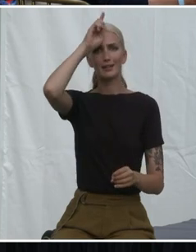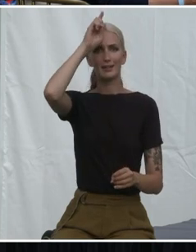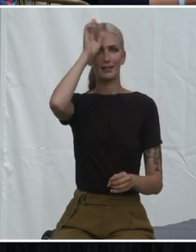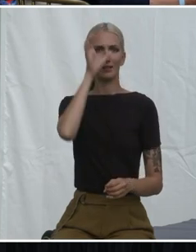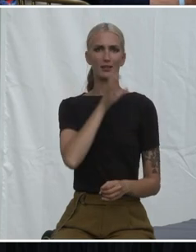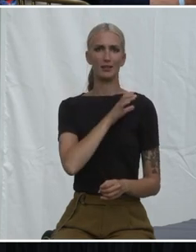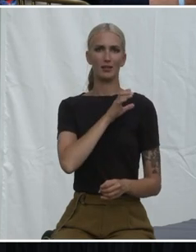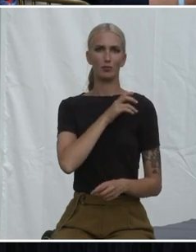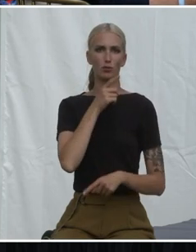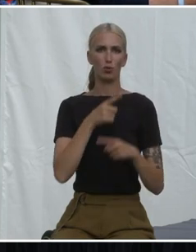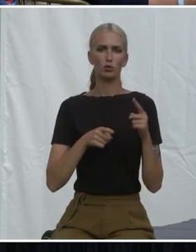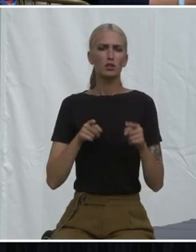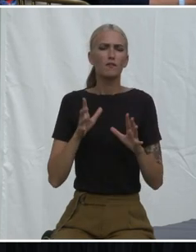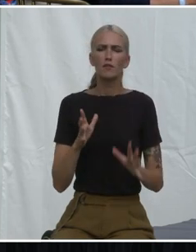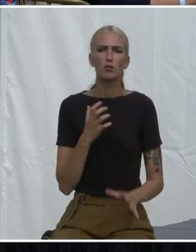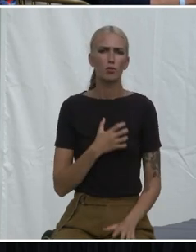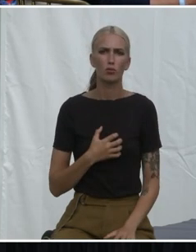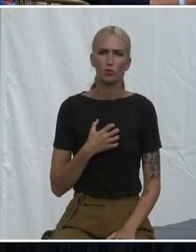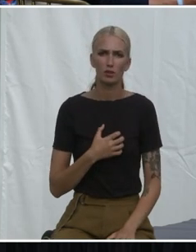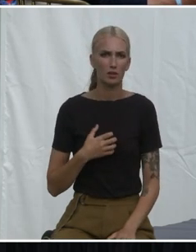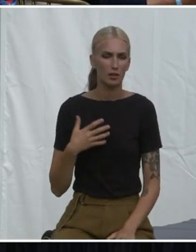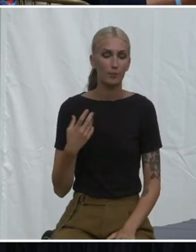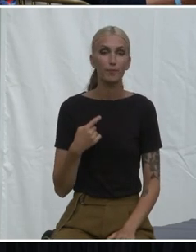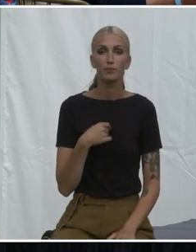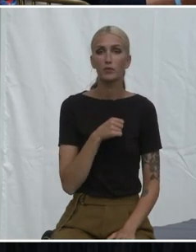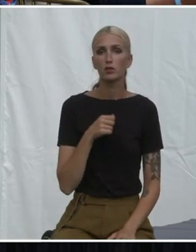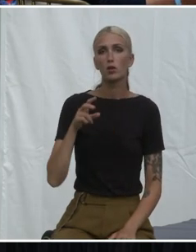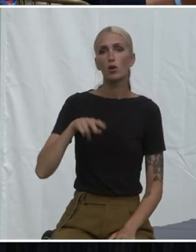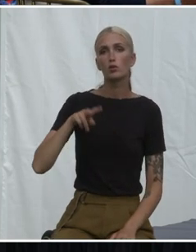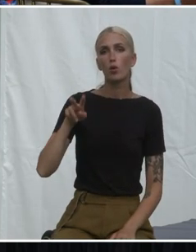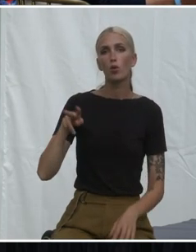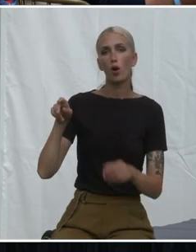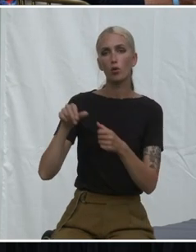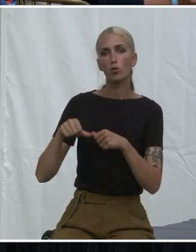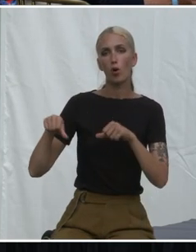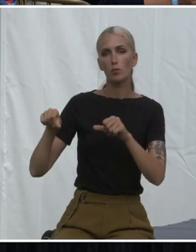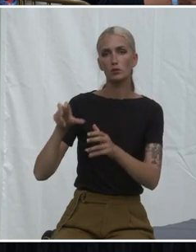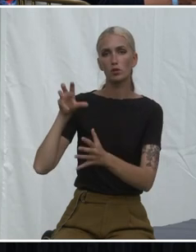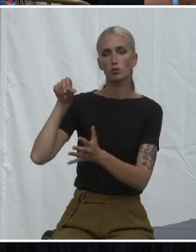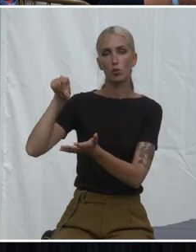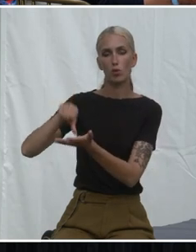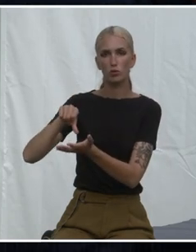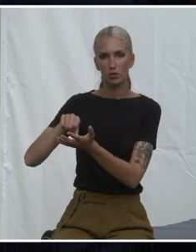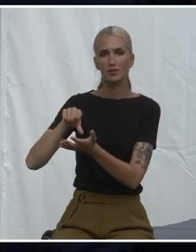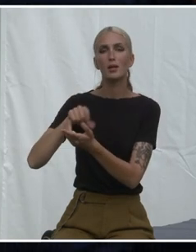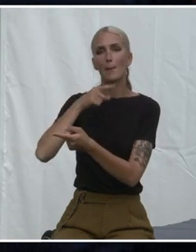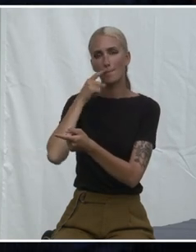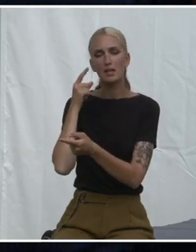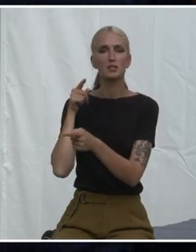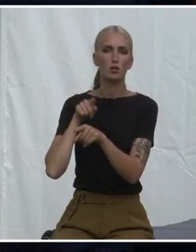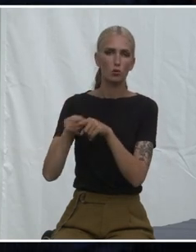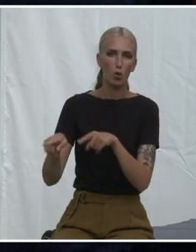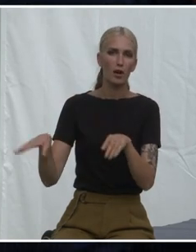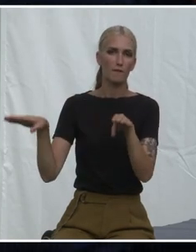is very important. I have been a part of a Norwegian commission put down by the government called the Men's Gender